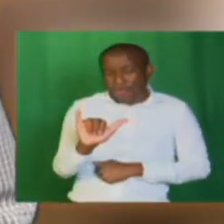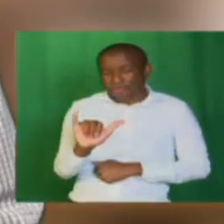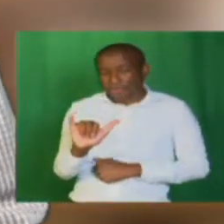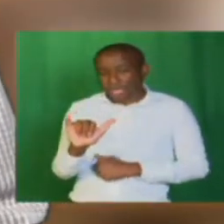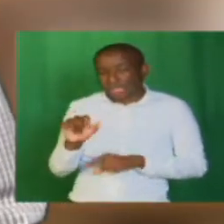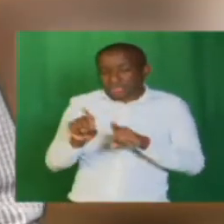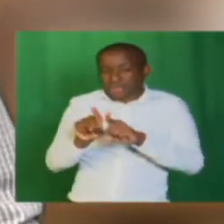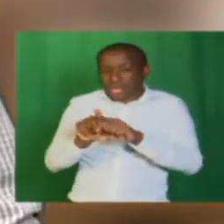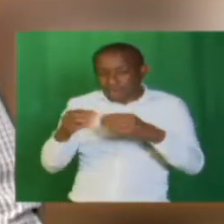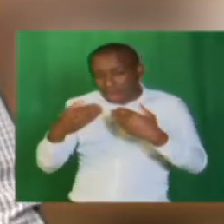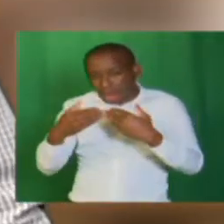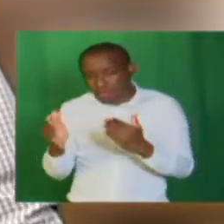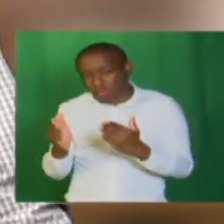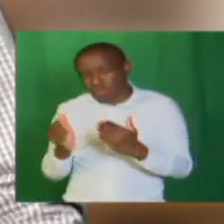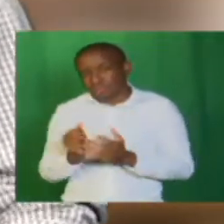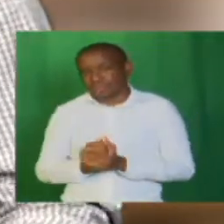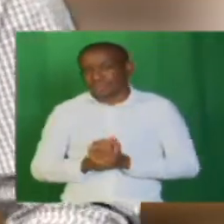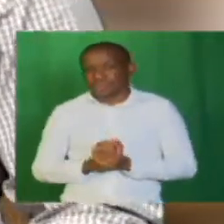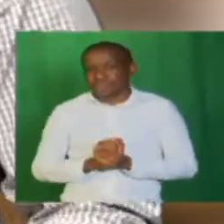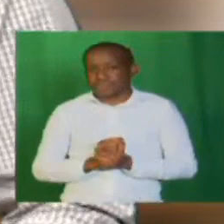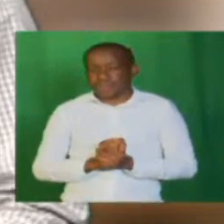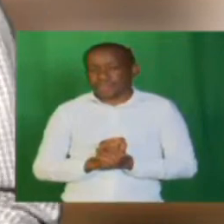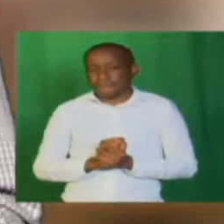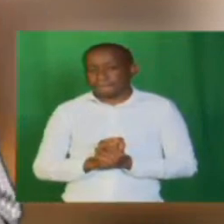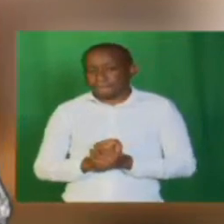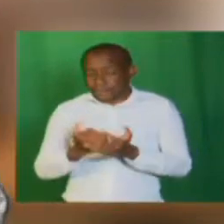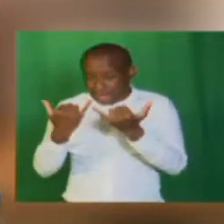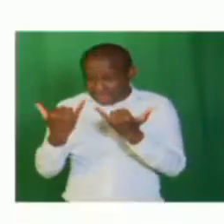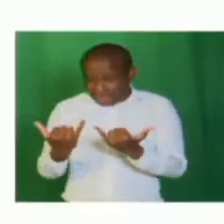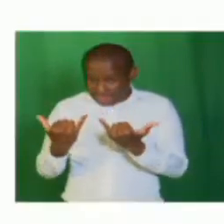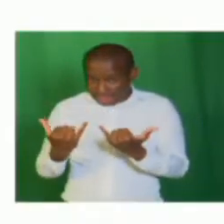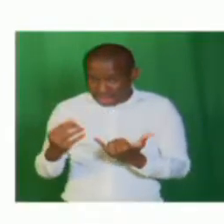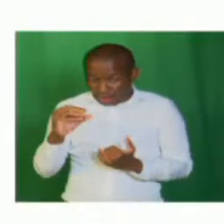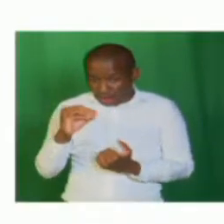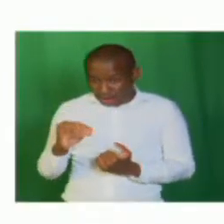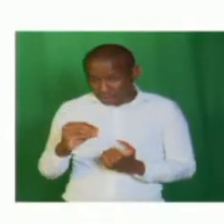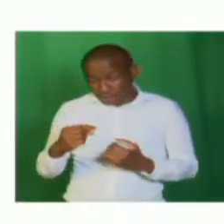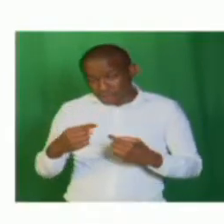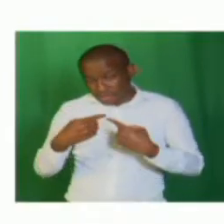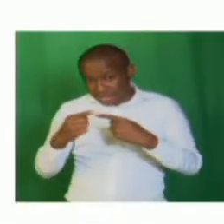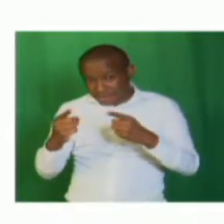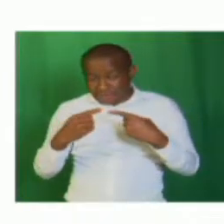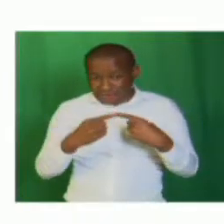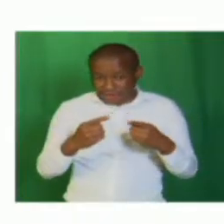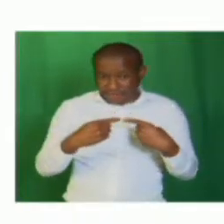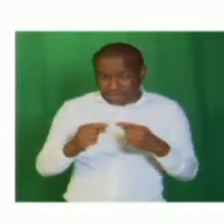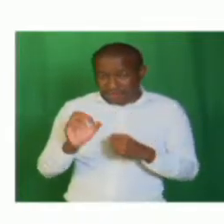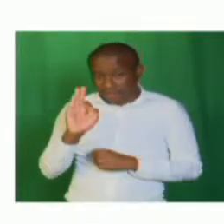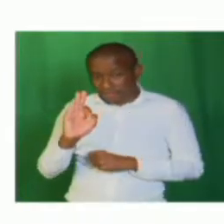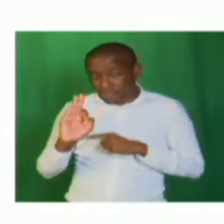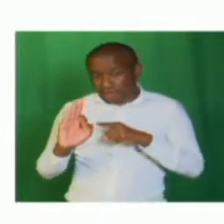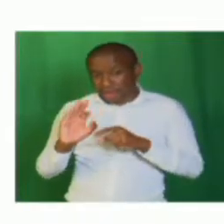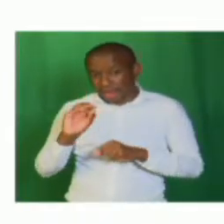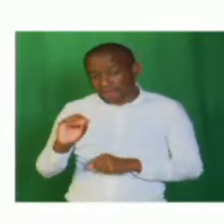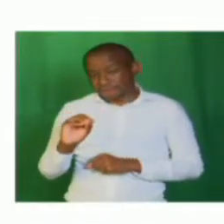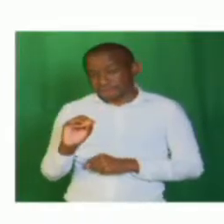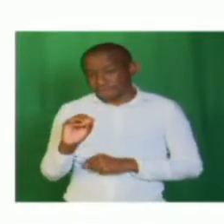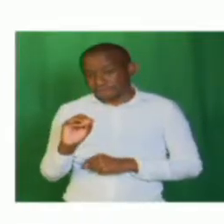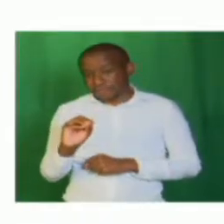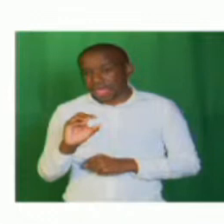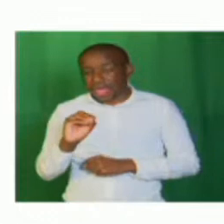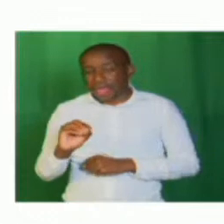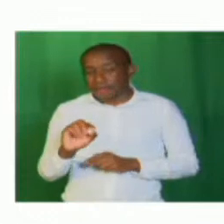output values. So here are the types of functions that we have on our syllabus. We have got